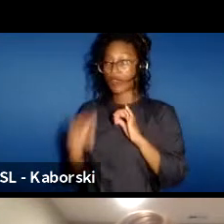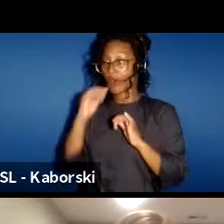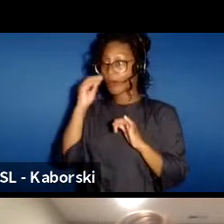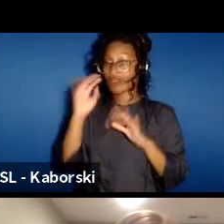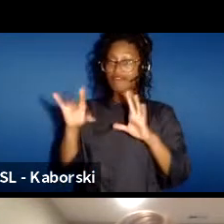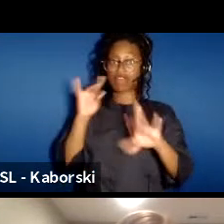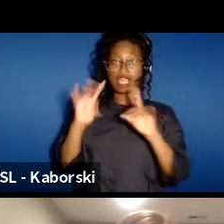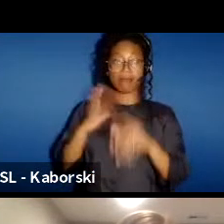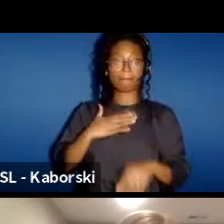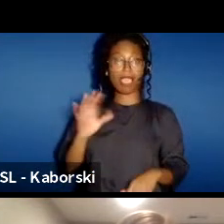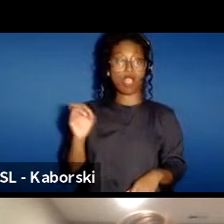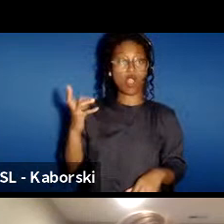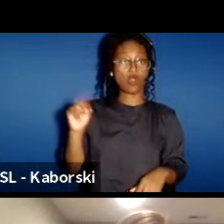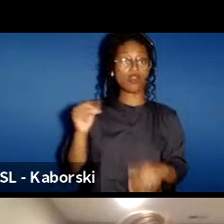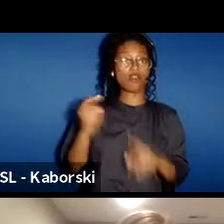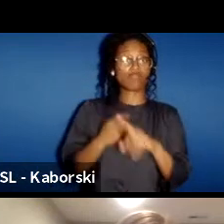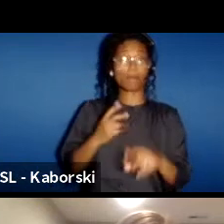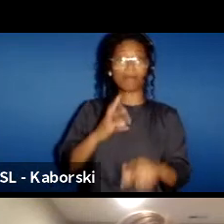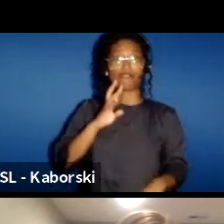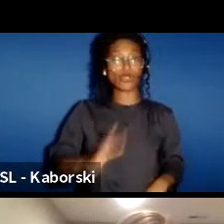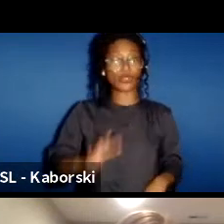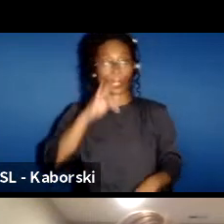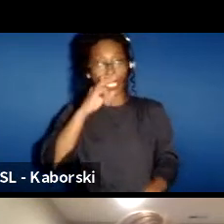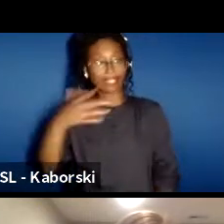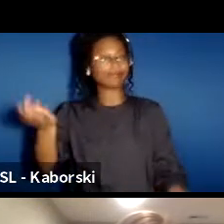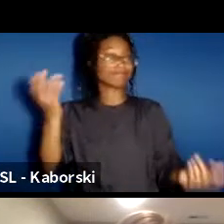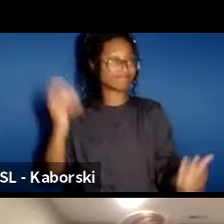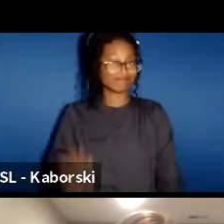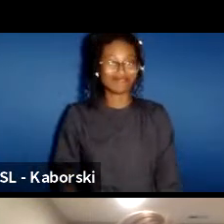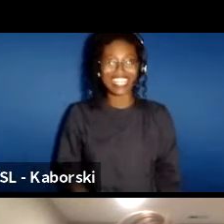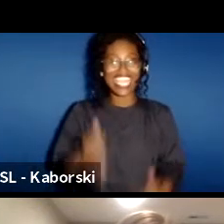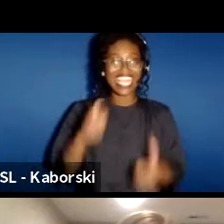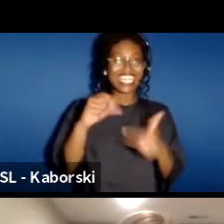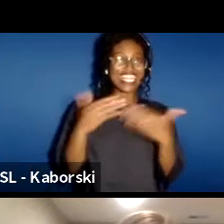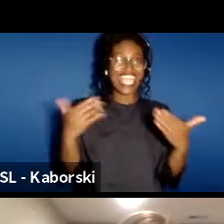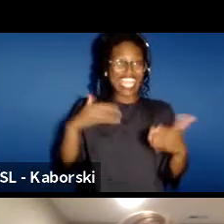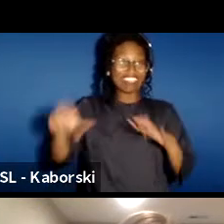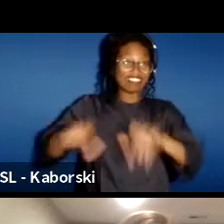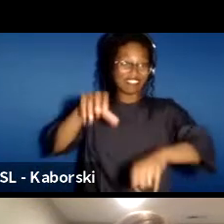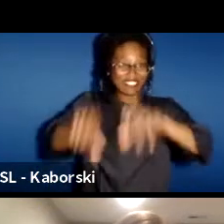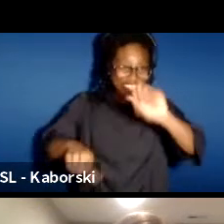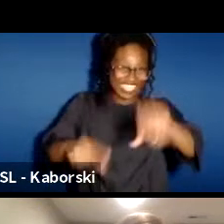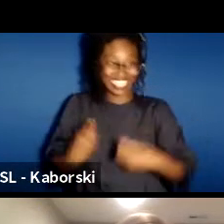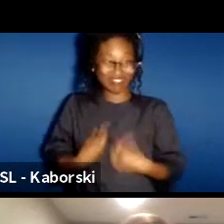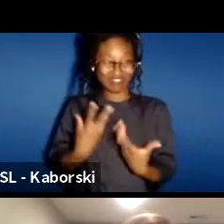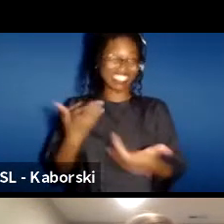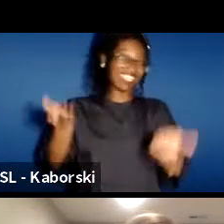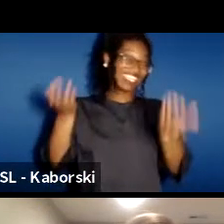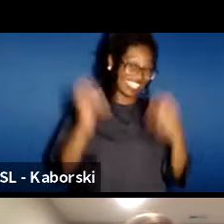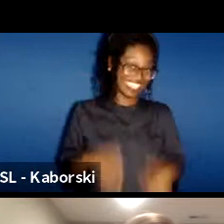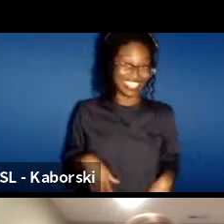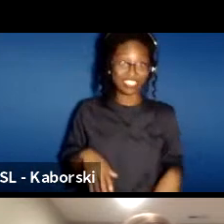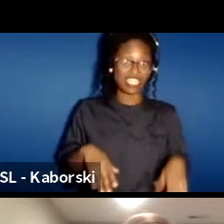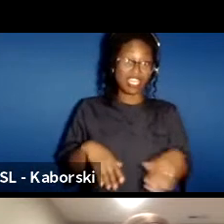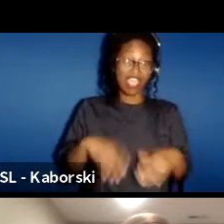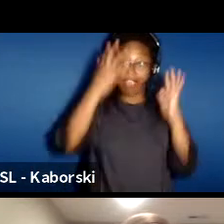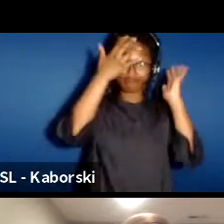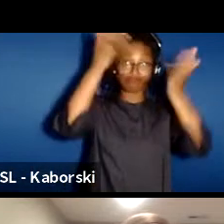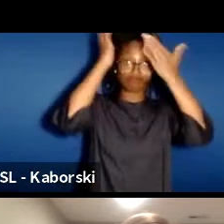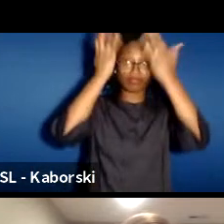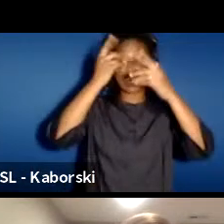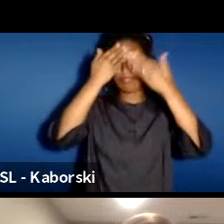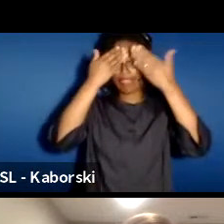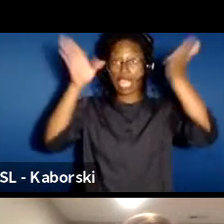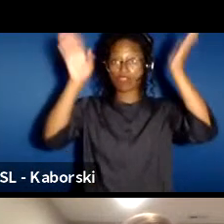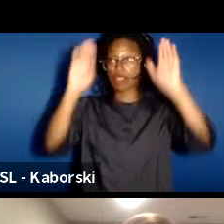finding inspiration from my 4-year-old kids or anything that I can grasp onto. So it's an interesting time, and I